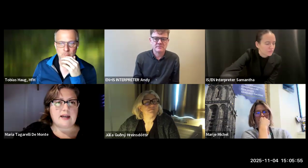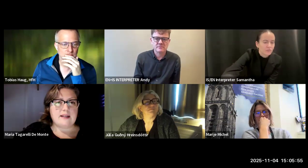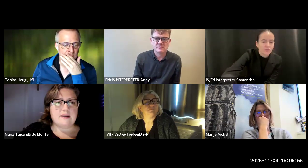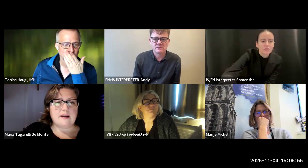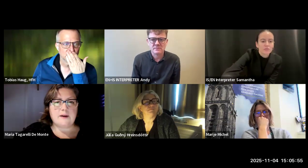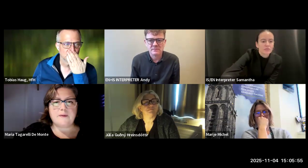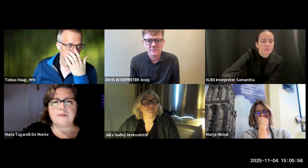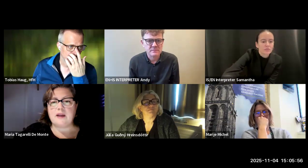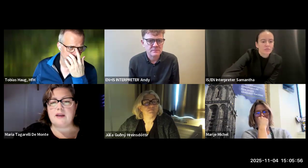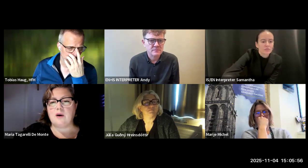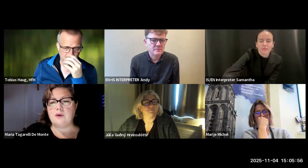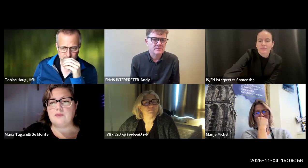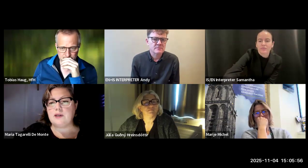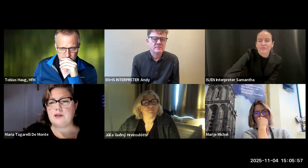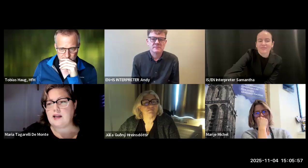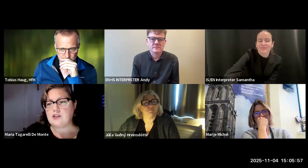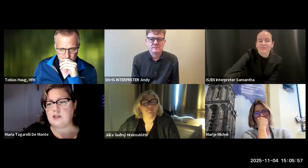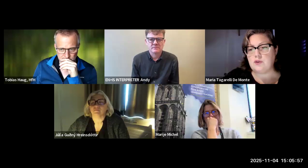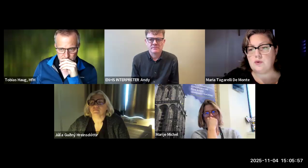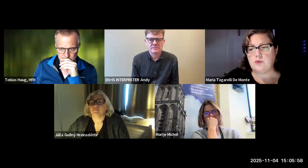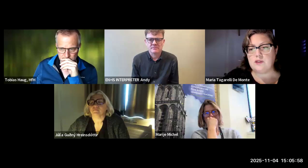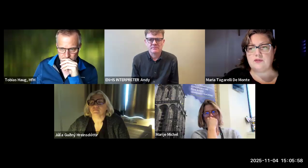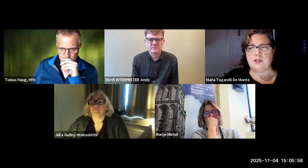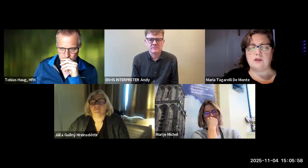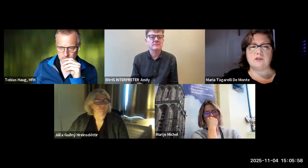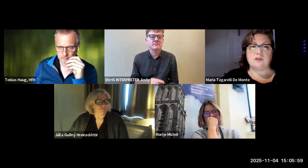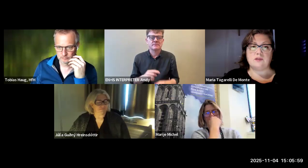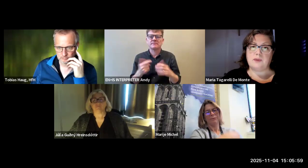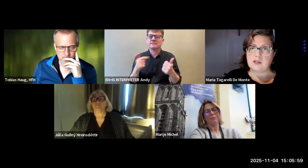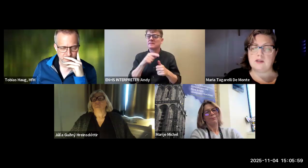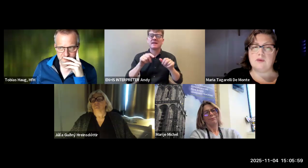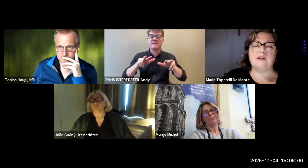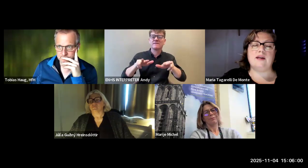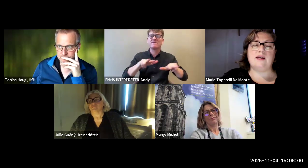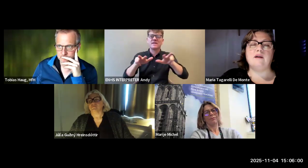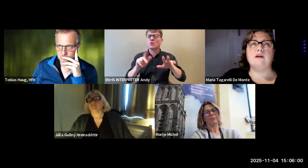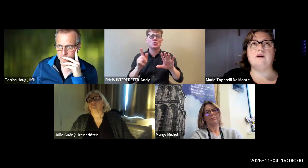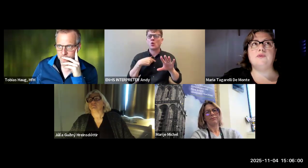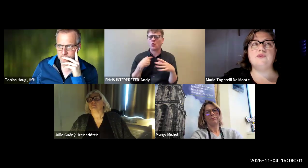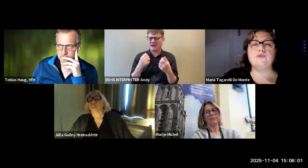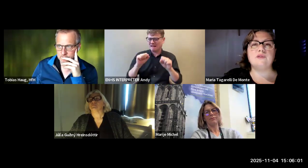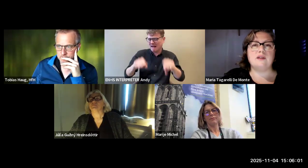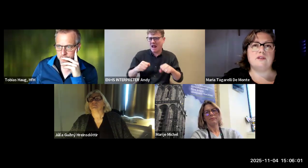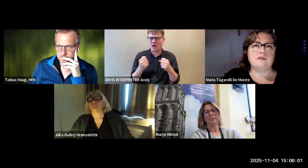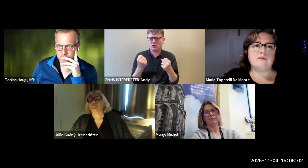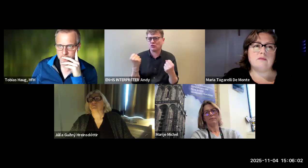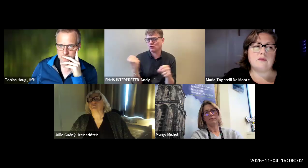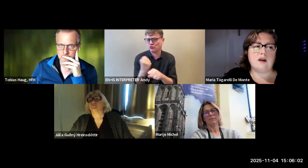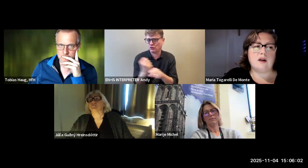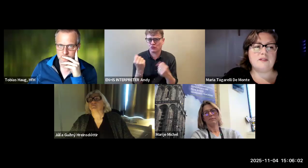much into this. And now what we can actually do with these videos, especially the ones that are